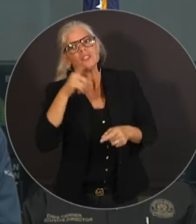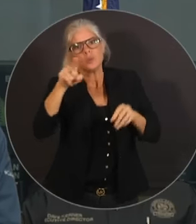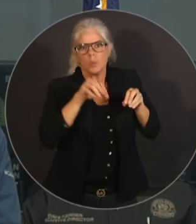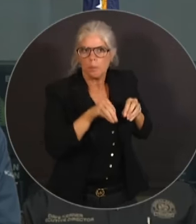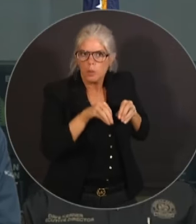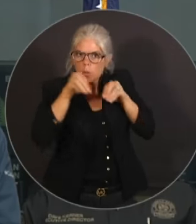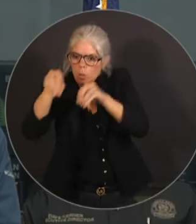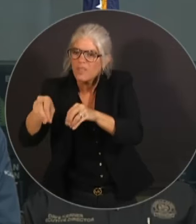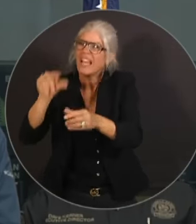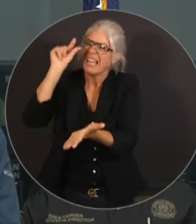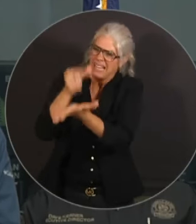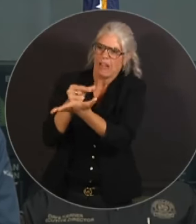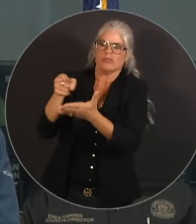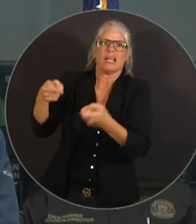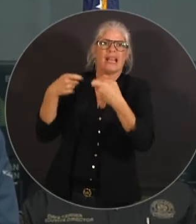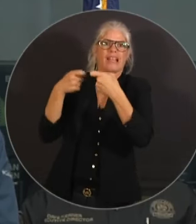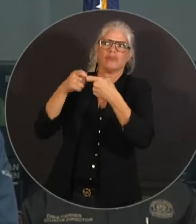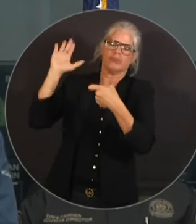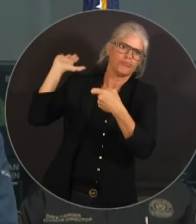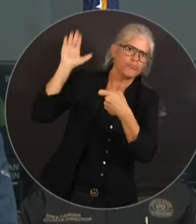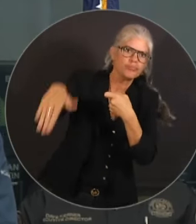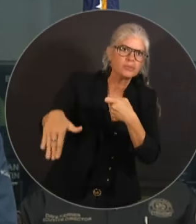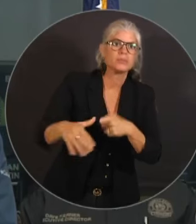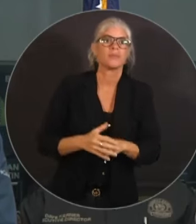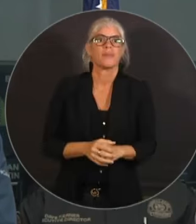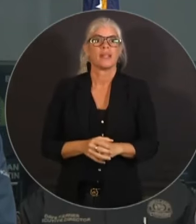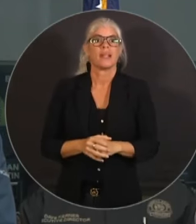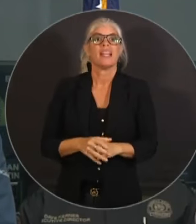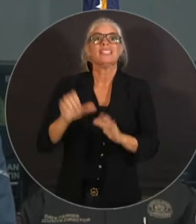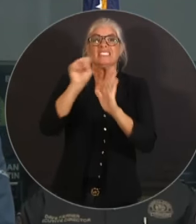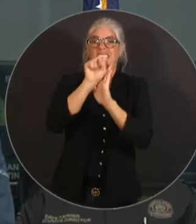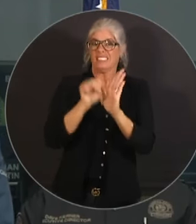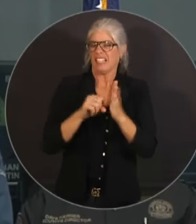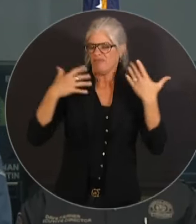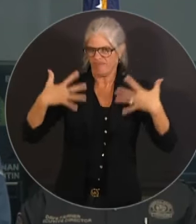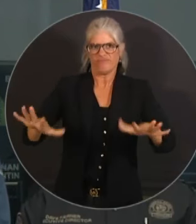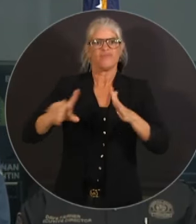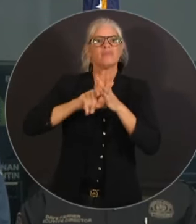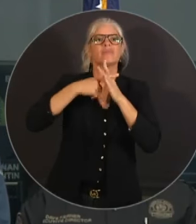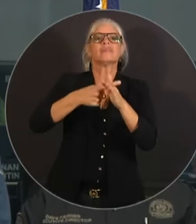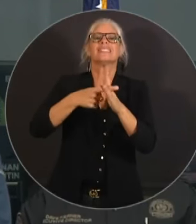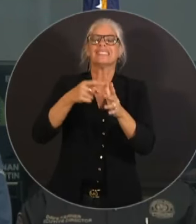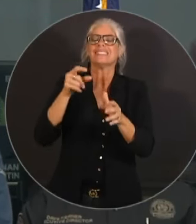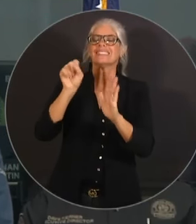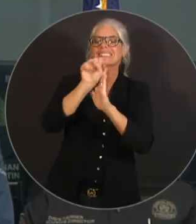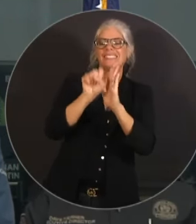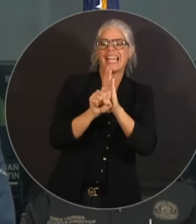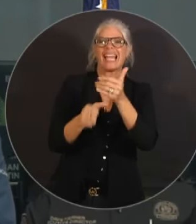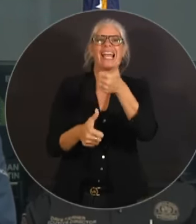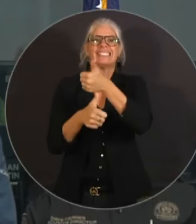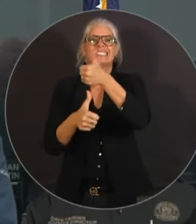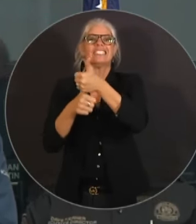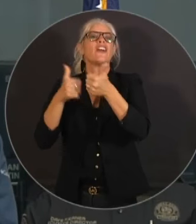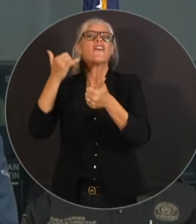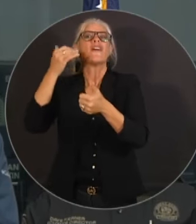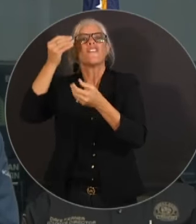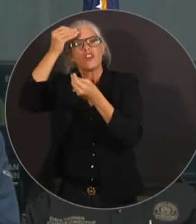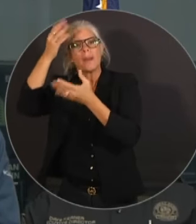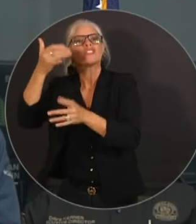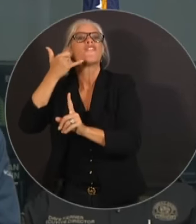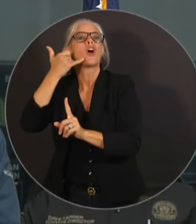electricity. The state has activated the State Assistance Information Line. Residents needing information and resources can